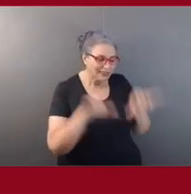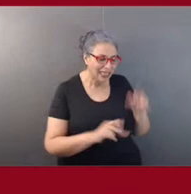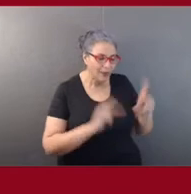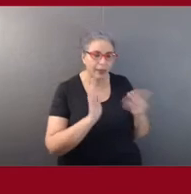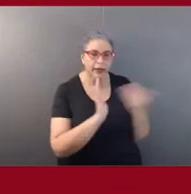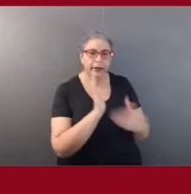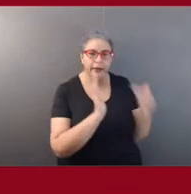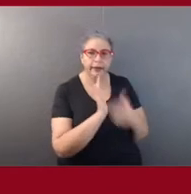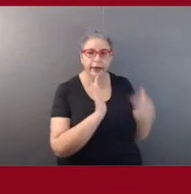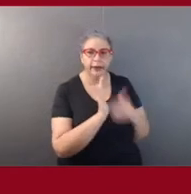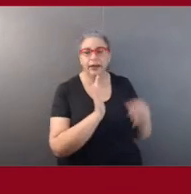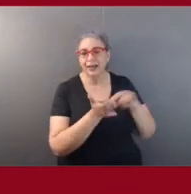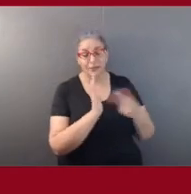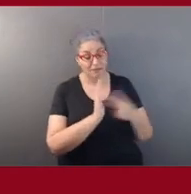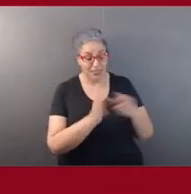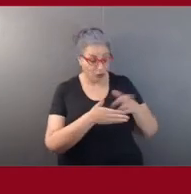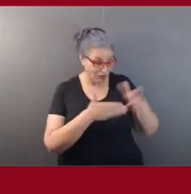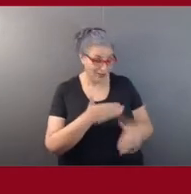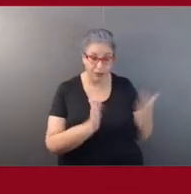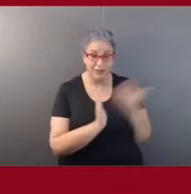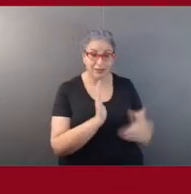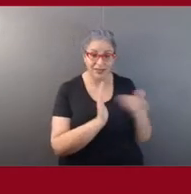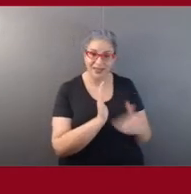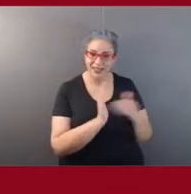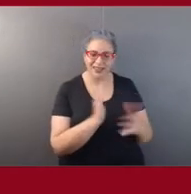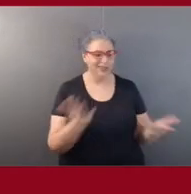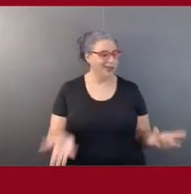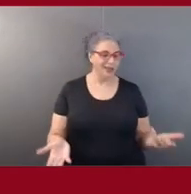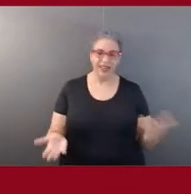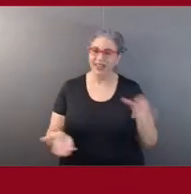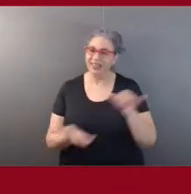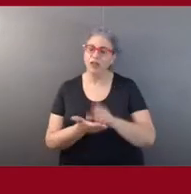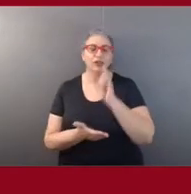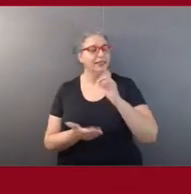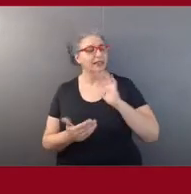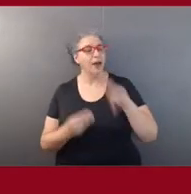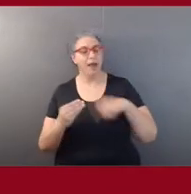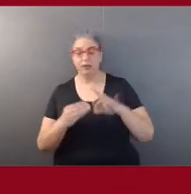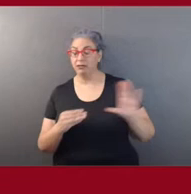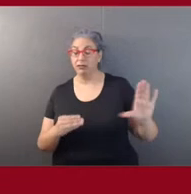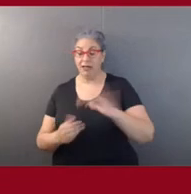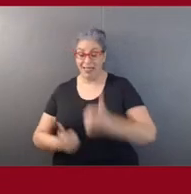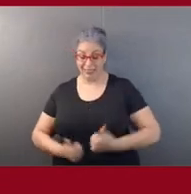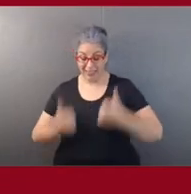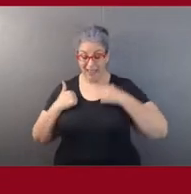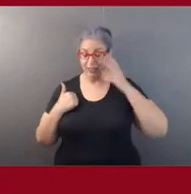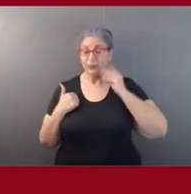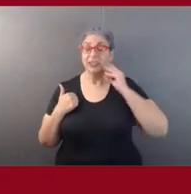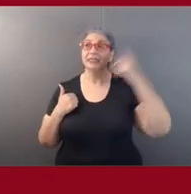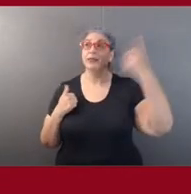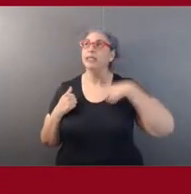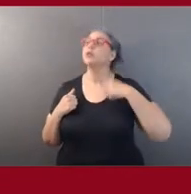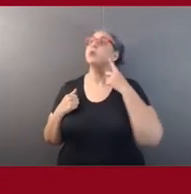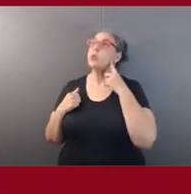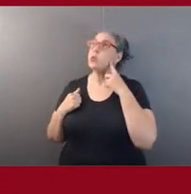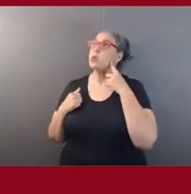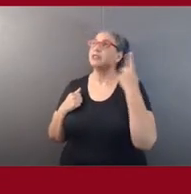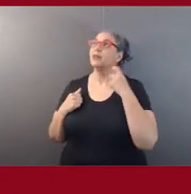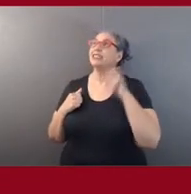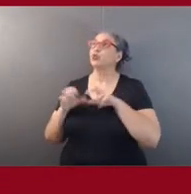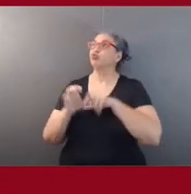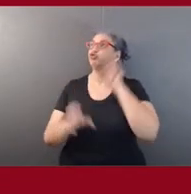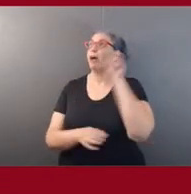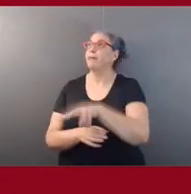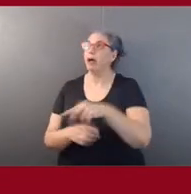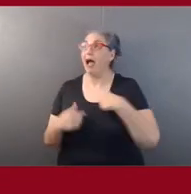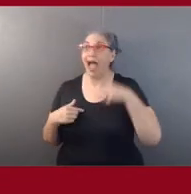exact creative output? So I think, again, it's just like the lived experience of saying, okay, somebody has to jump in. And I think that's